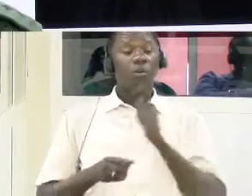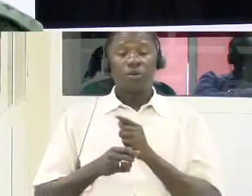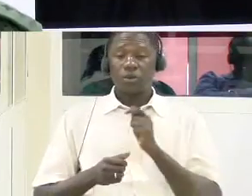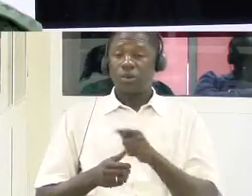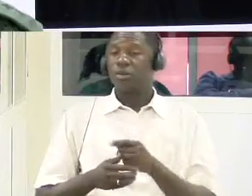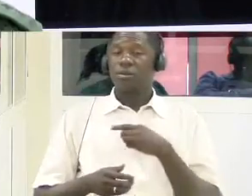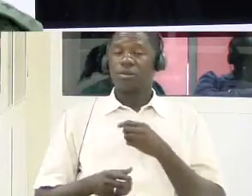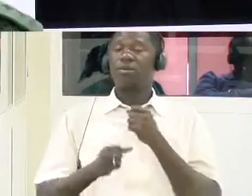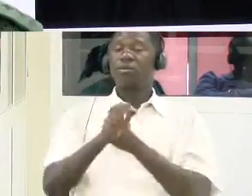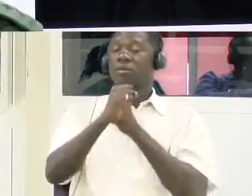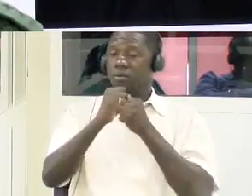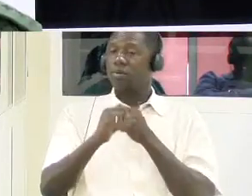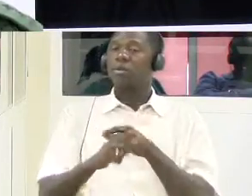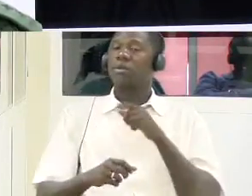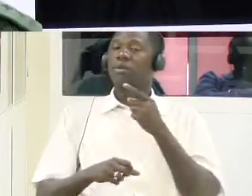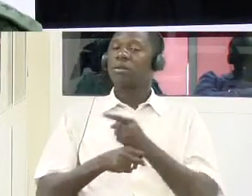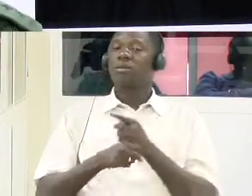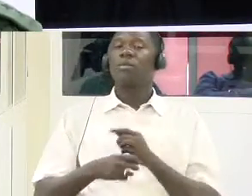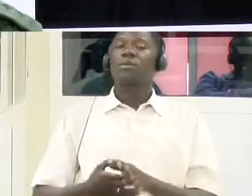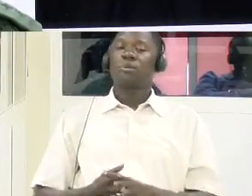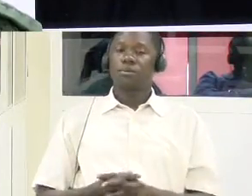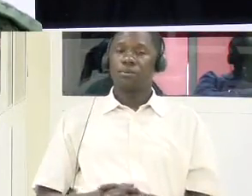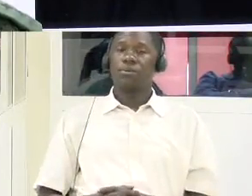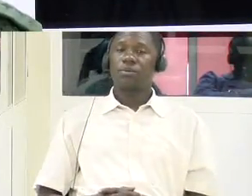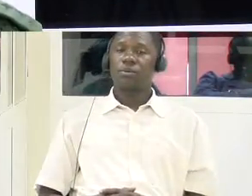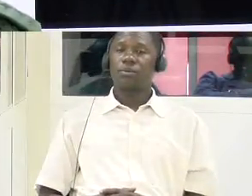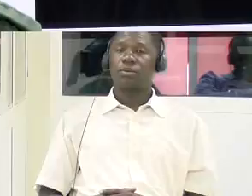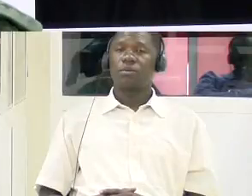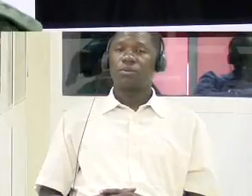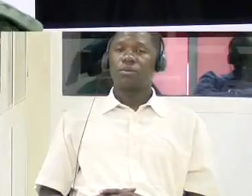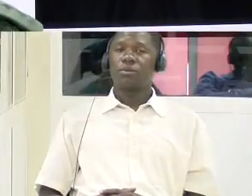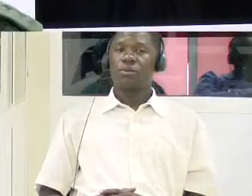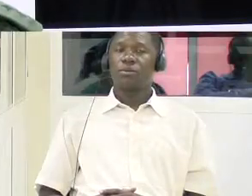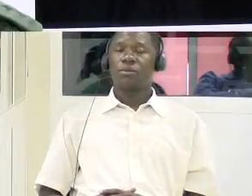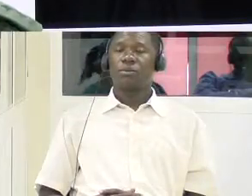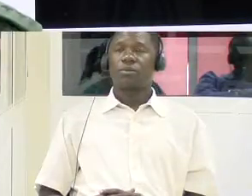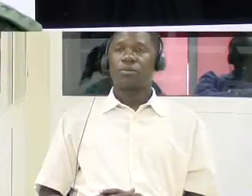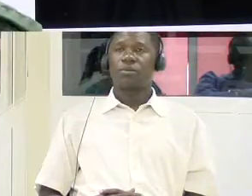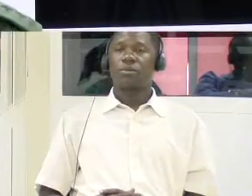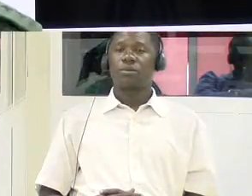will defend it and then protect the territorial integrity and protect the people and the properties of the country.